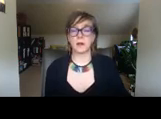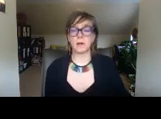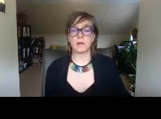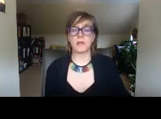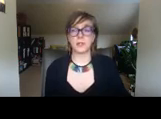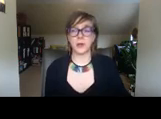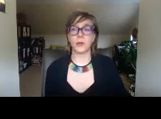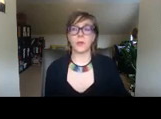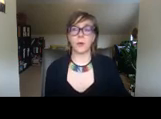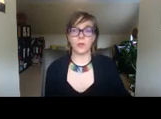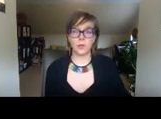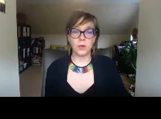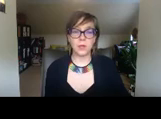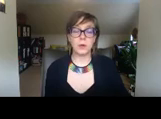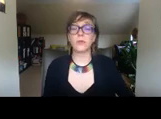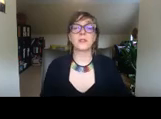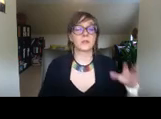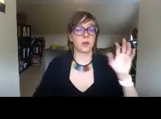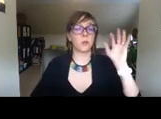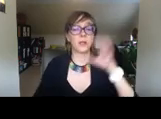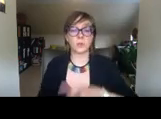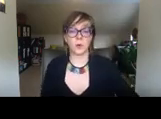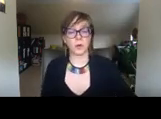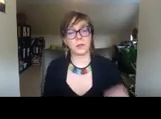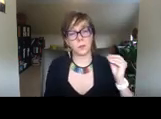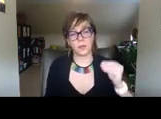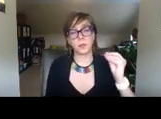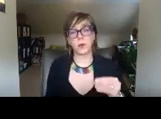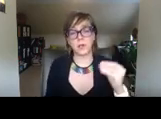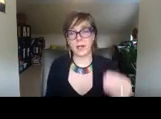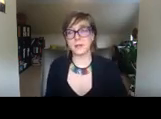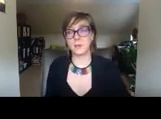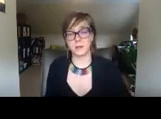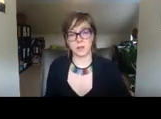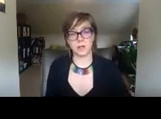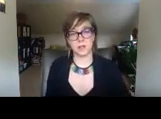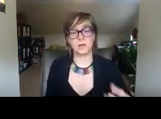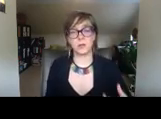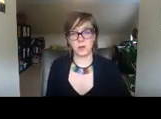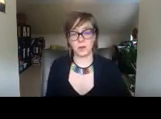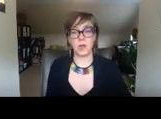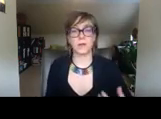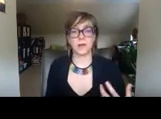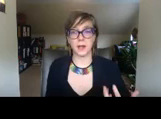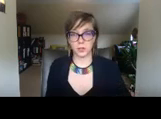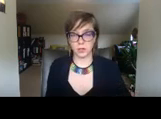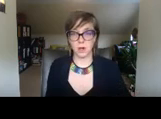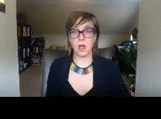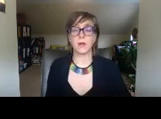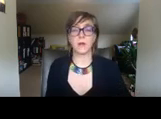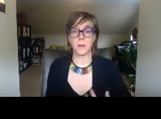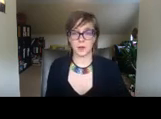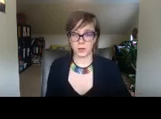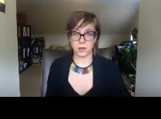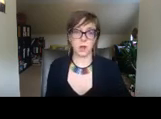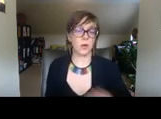idea of, you know, unity, or this, sorry, what has worked. What has worked has been this idea of unity, of connection,